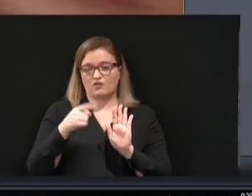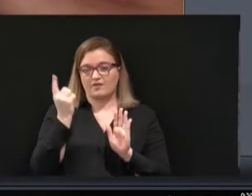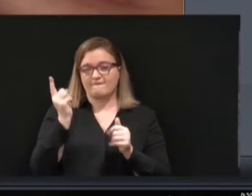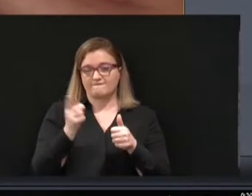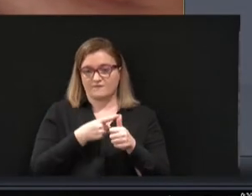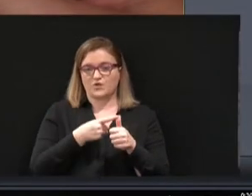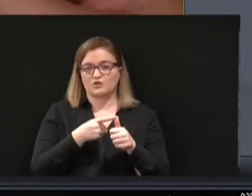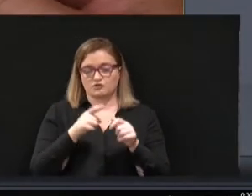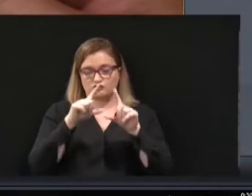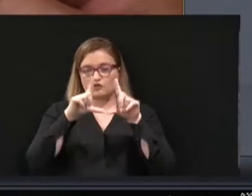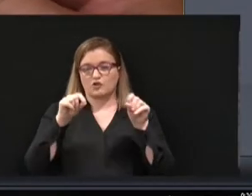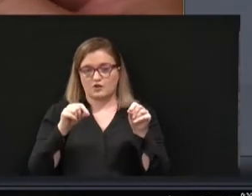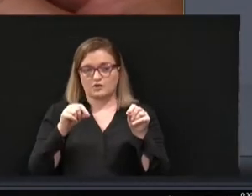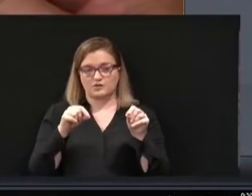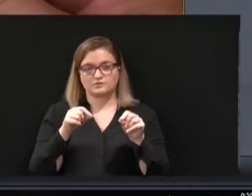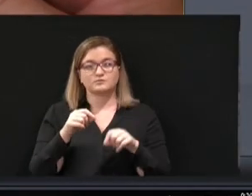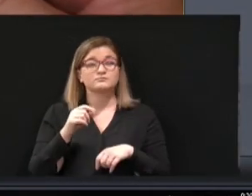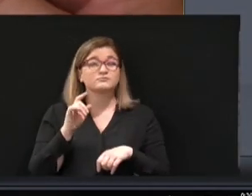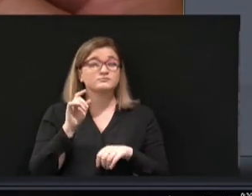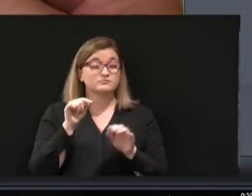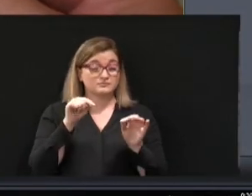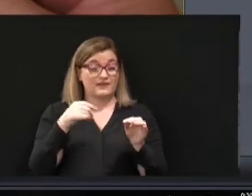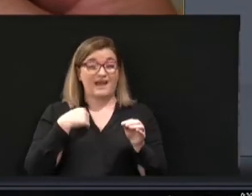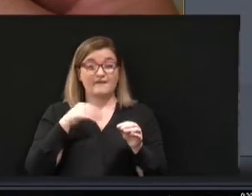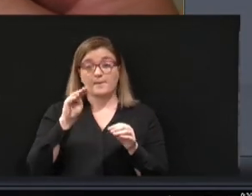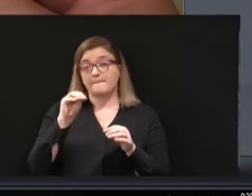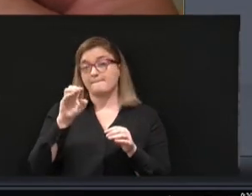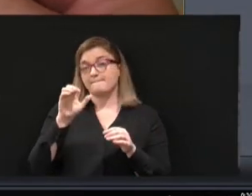the markings that'll be shown